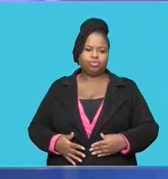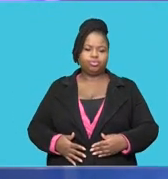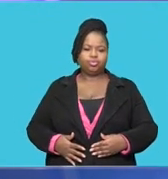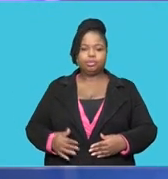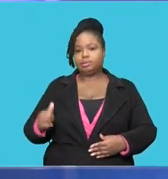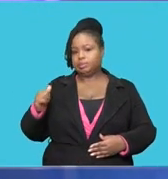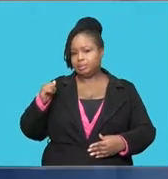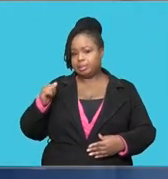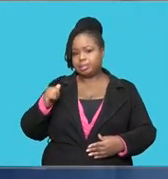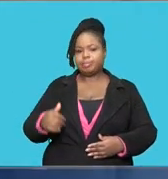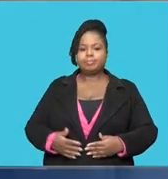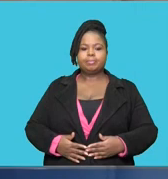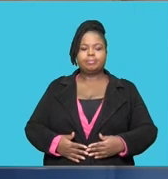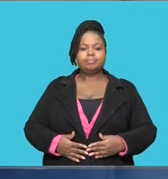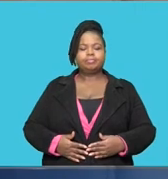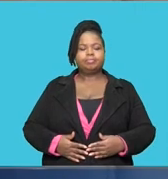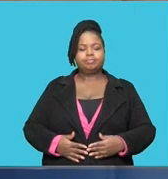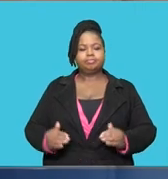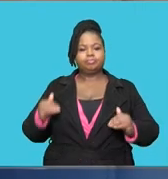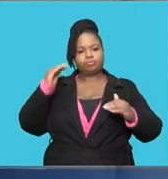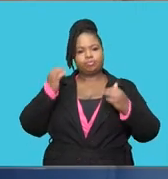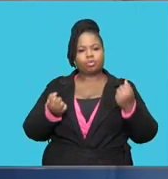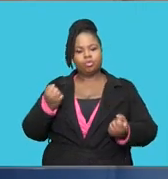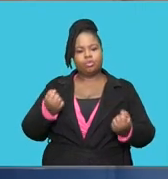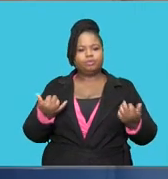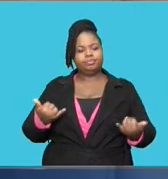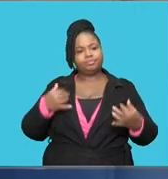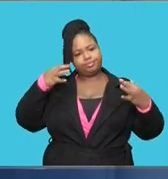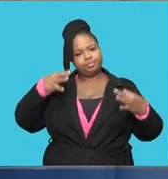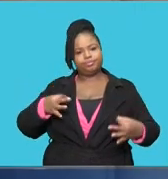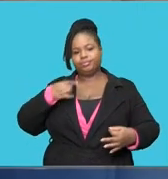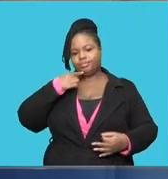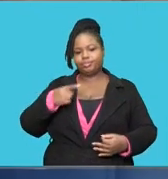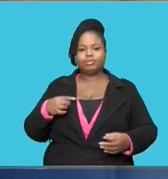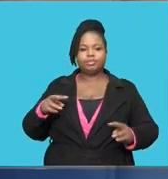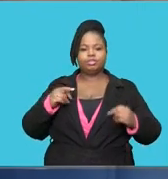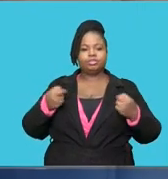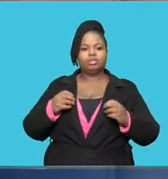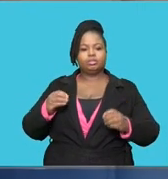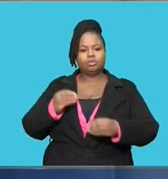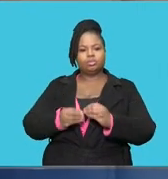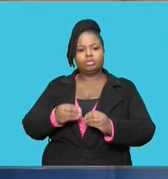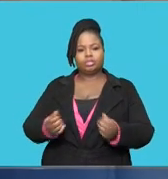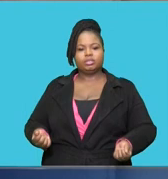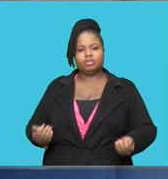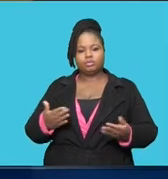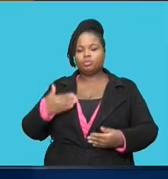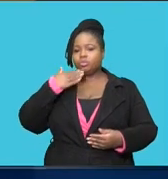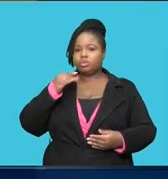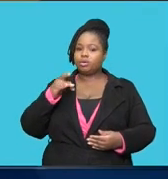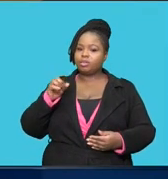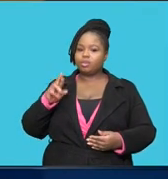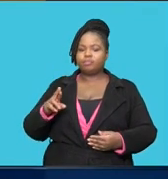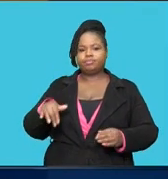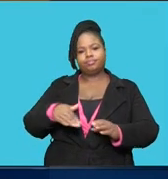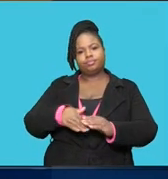yesterday. The Supreme Court of Arbitration had ruled that former National Commissioner of Correctional Services Arthur Fraser's release